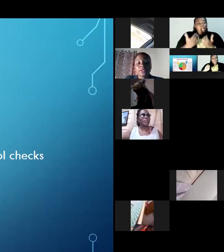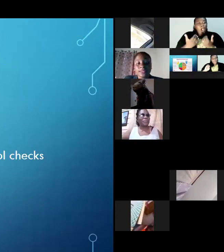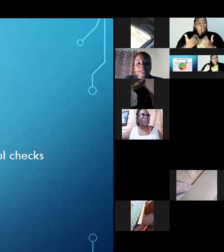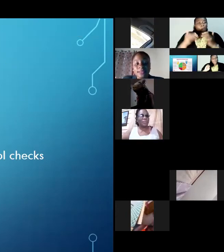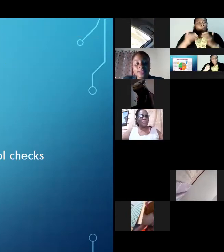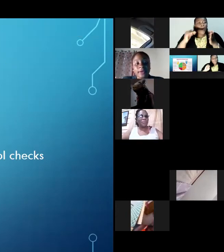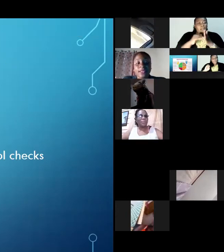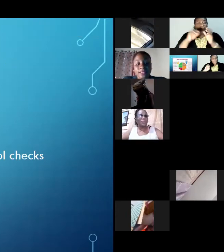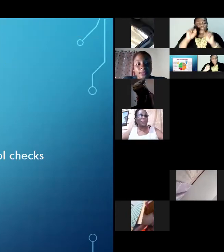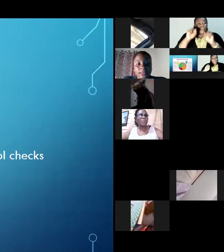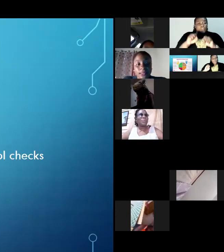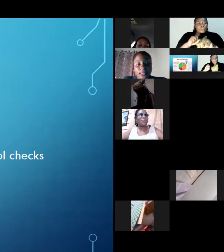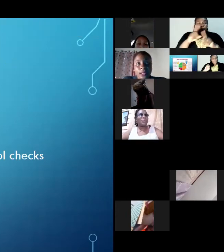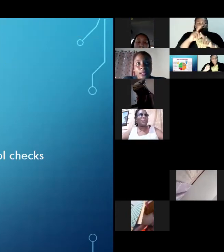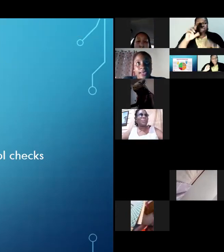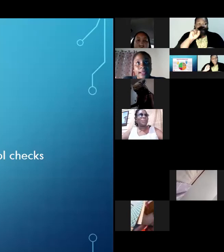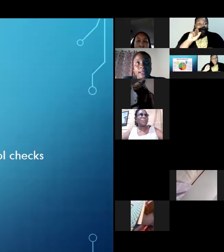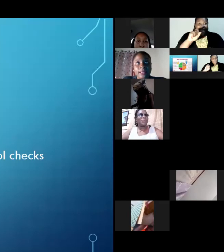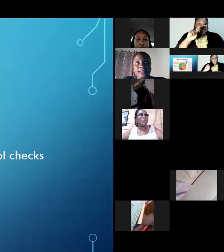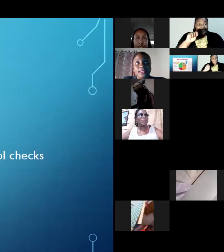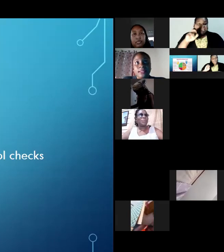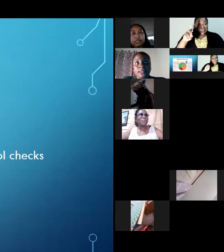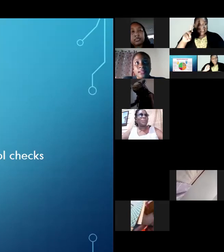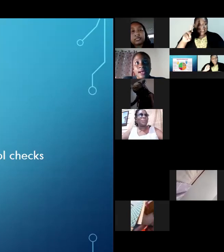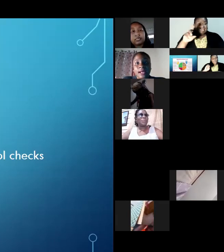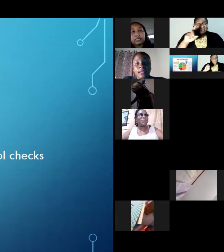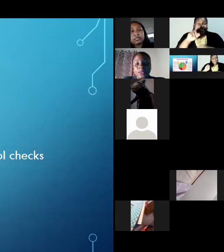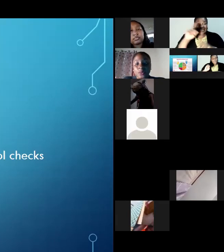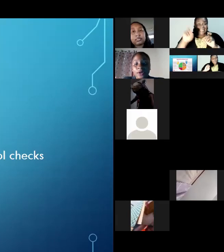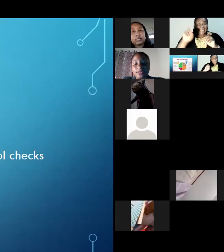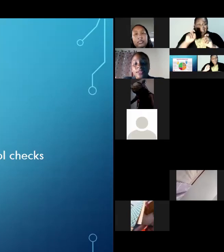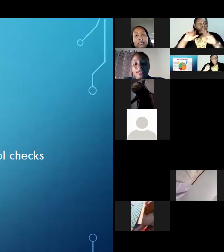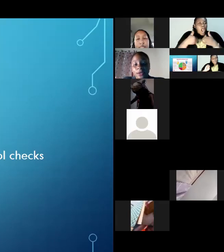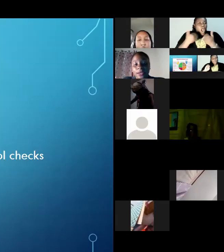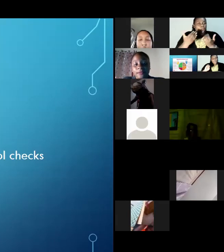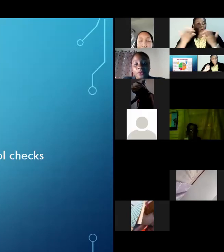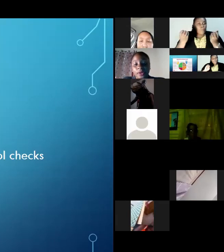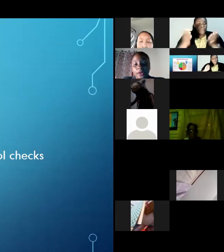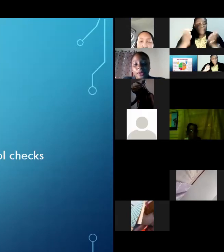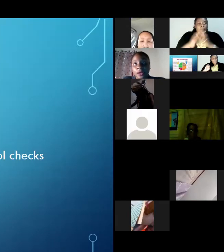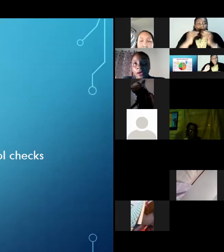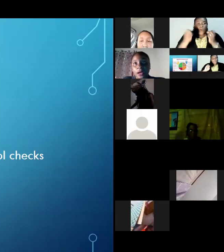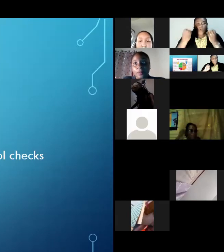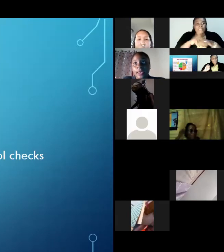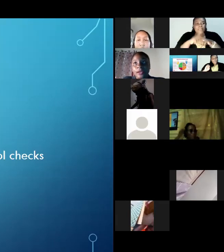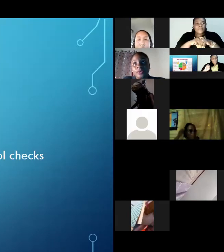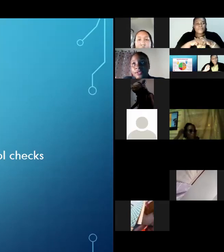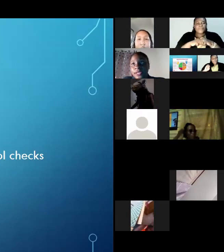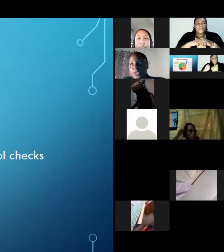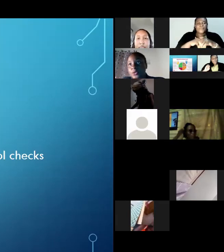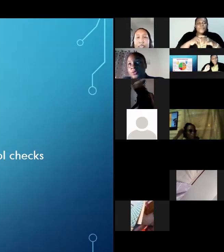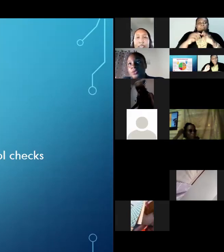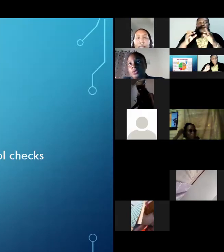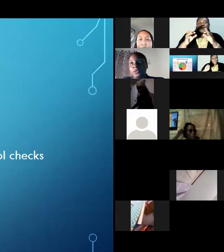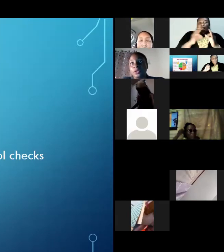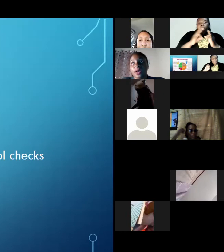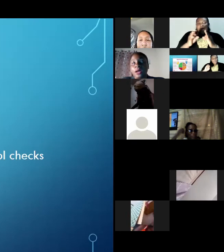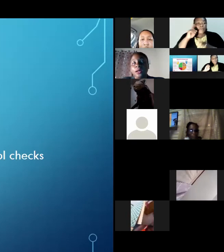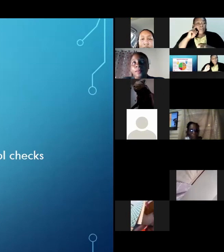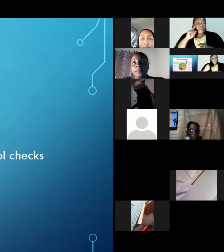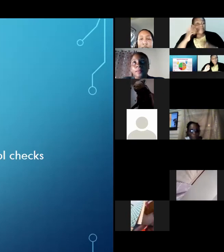CDC recommends getting tested at least once a year if you are a